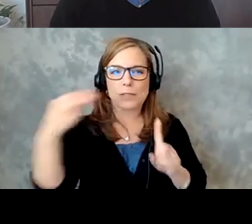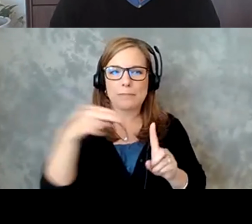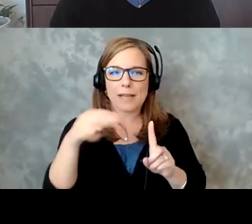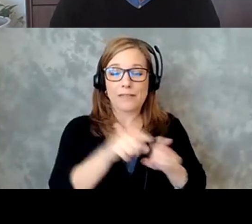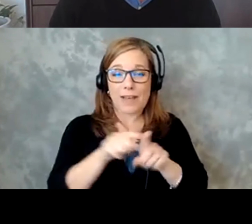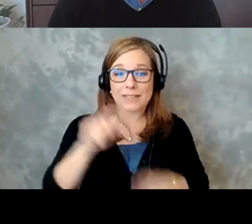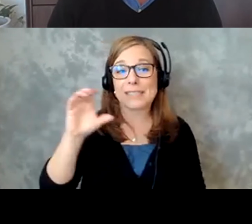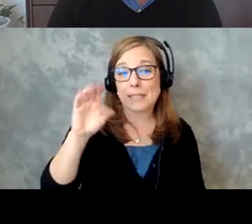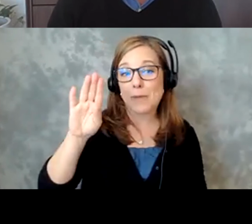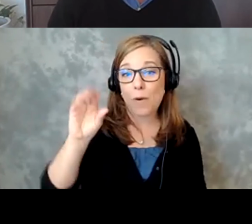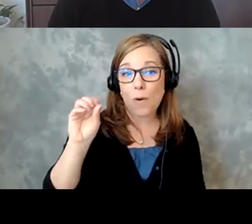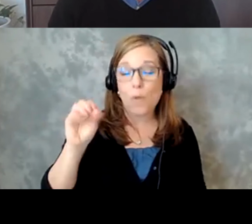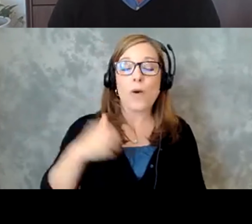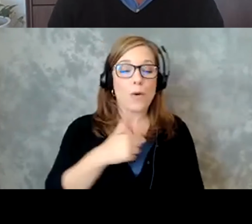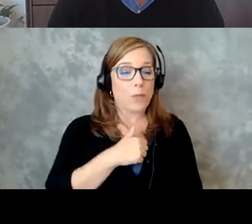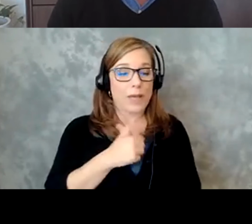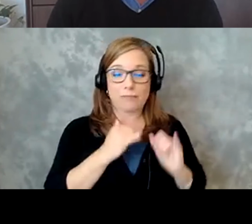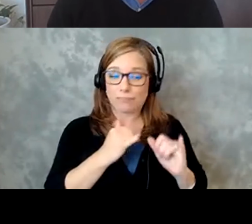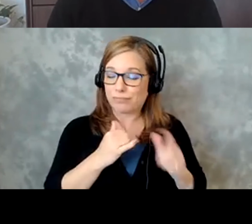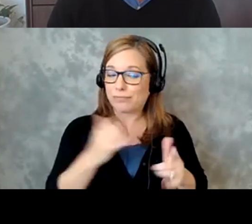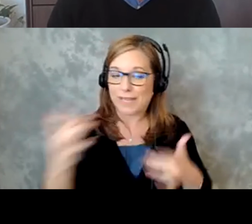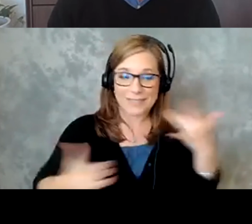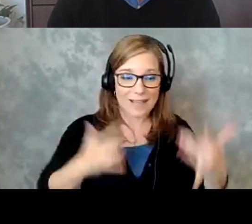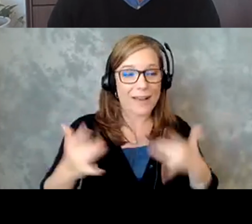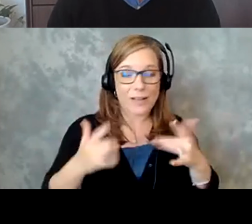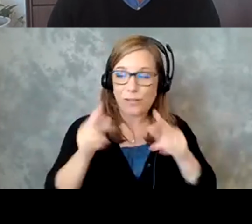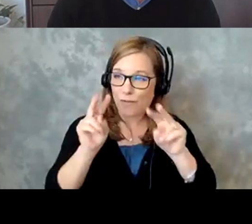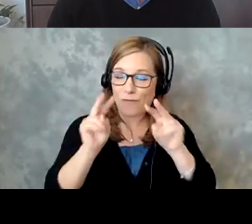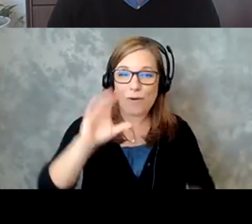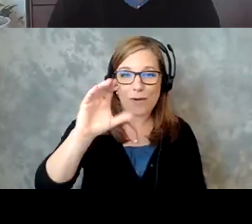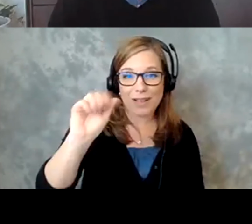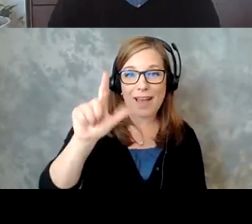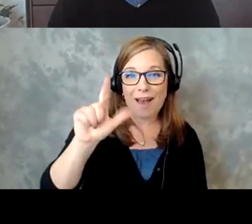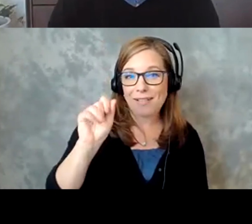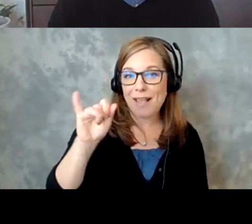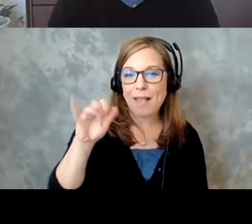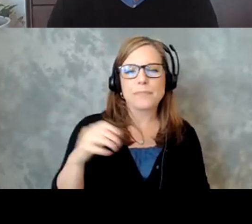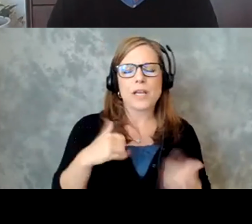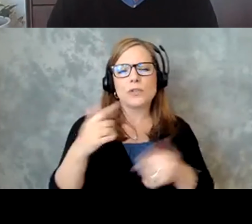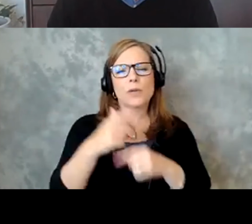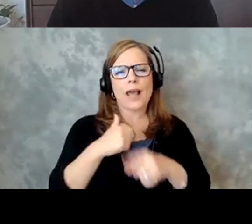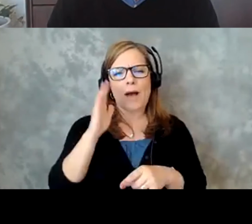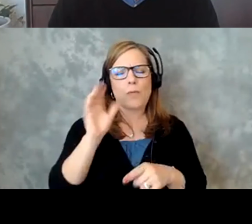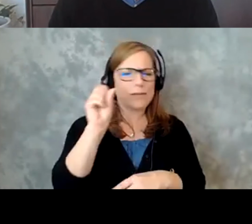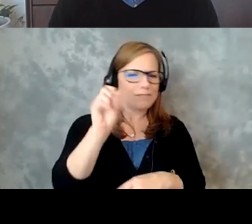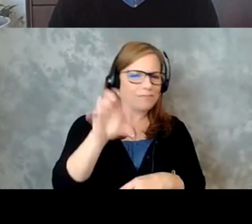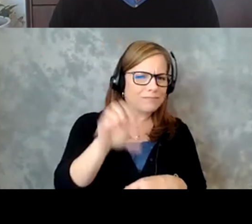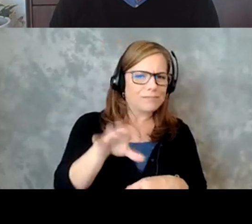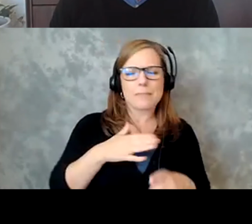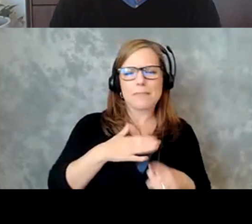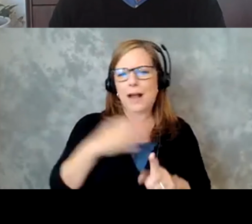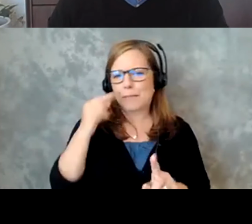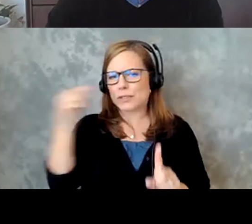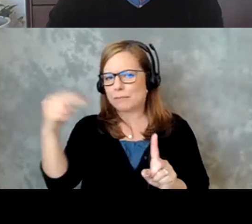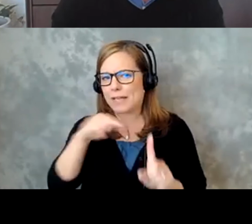we are also excited about CalAIM. And today I'll share some of my perspectives and share our experiences